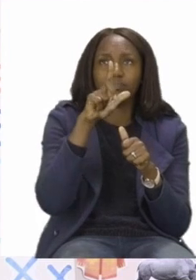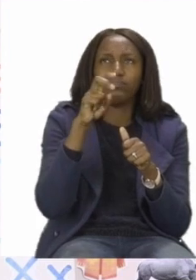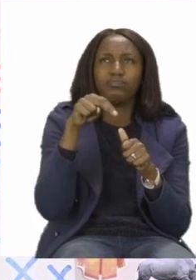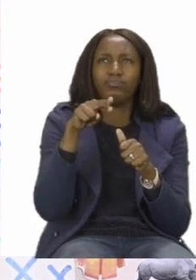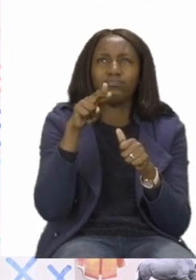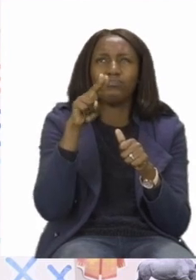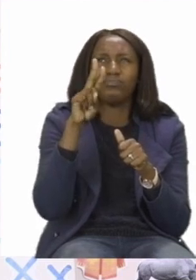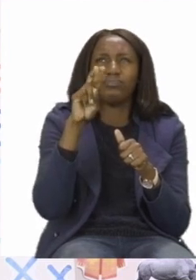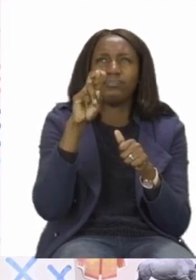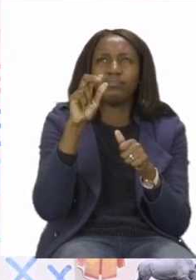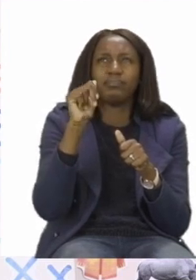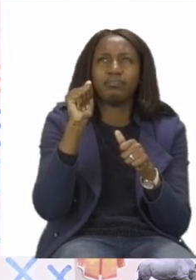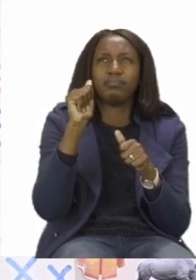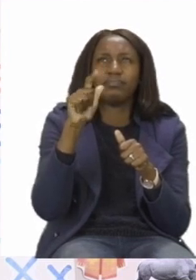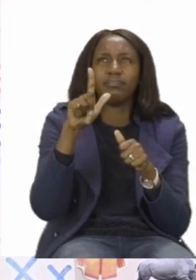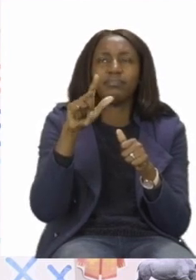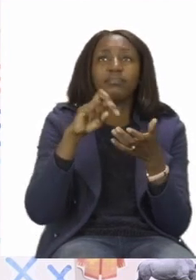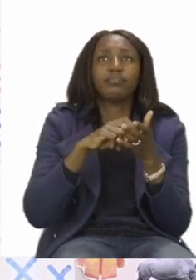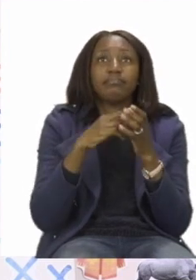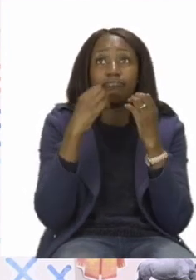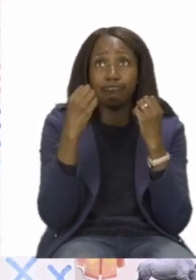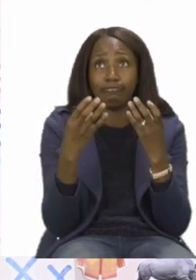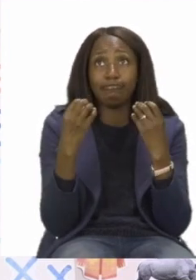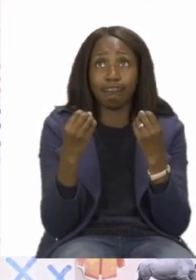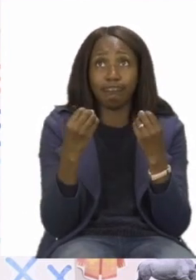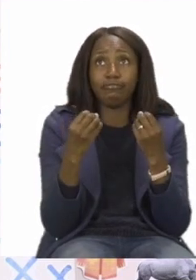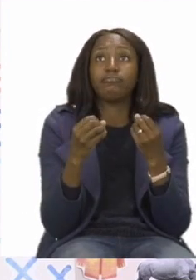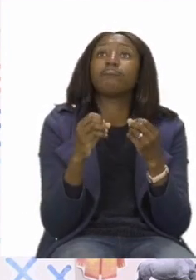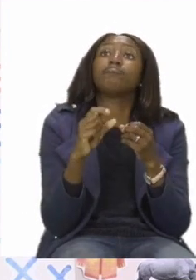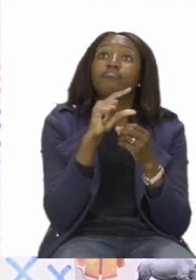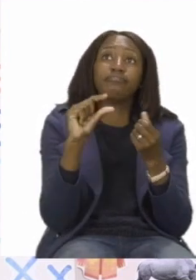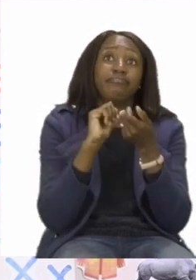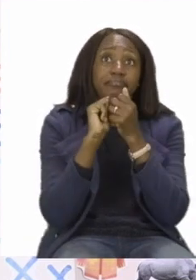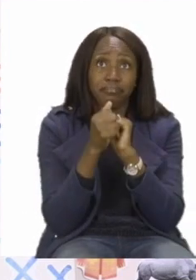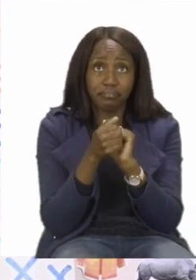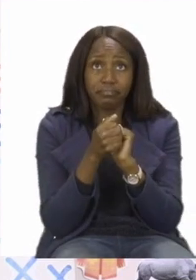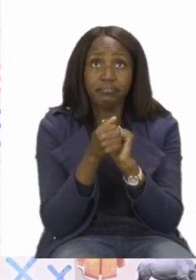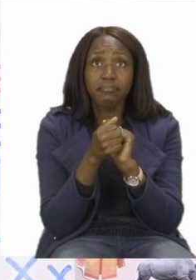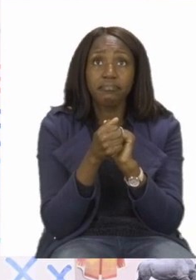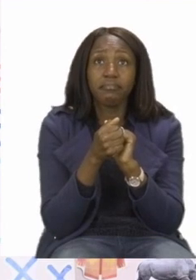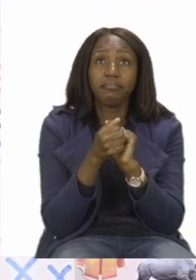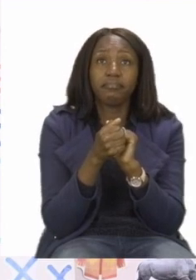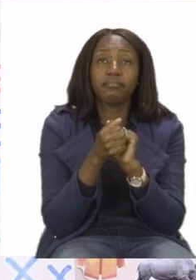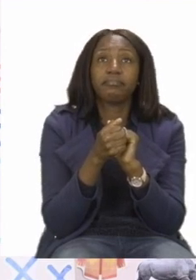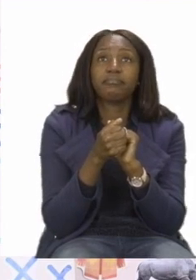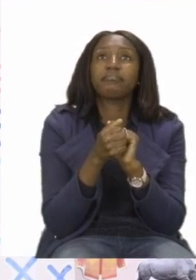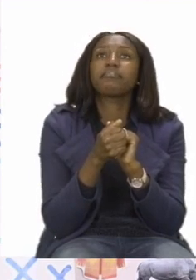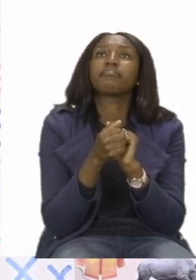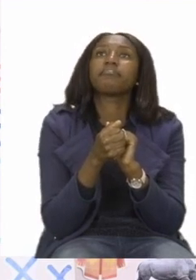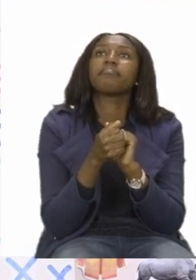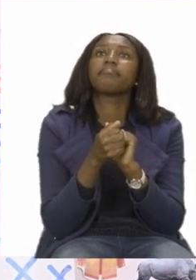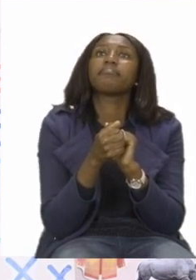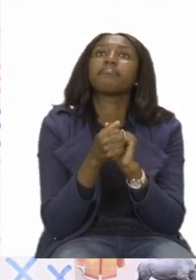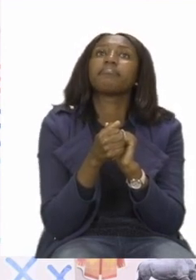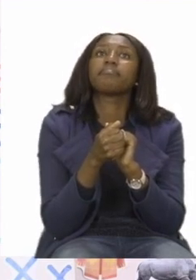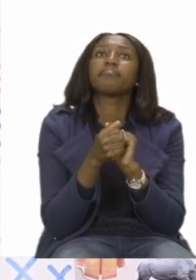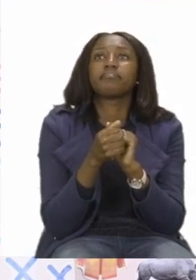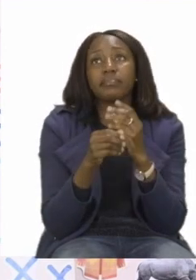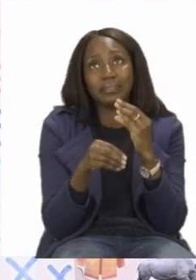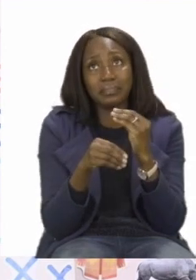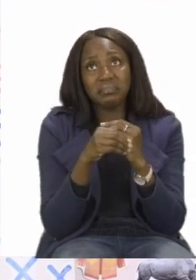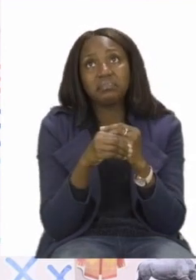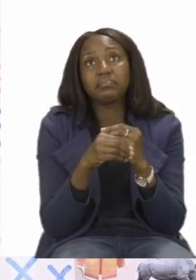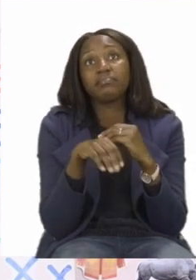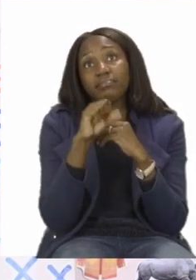or many. So the word changes. Instead of having just the singular, we are going to change all of them